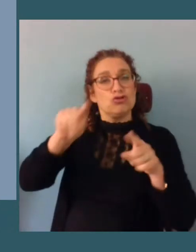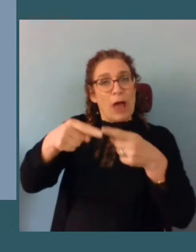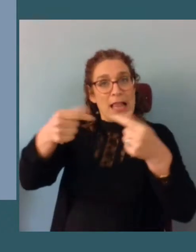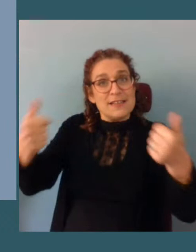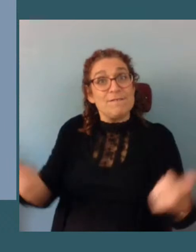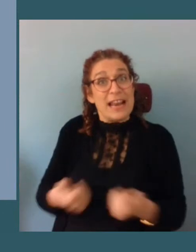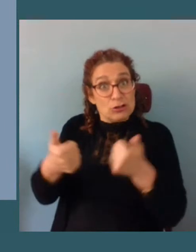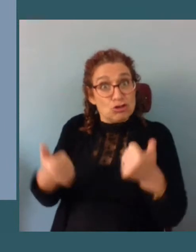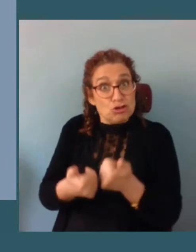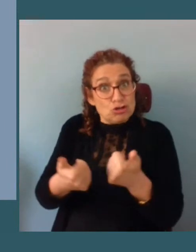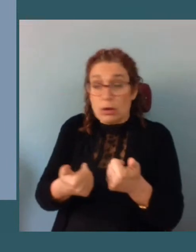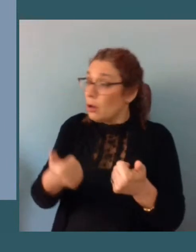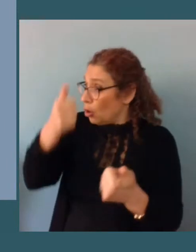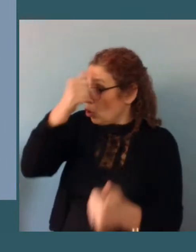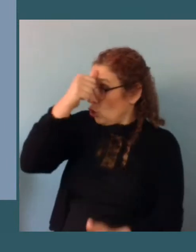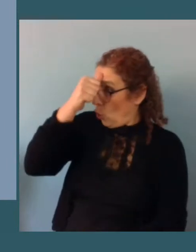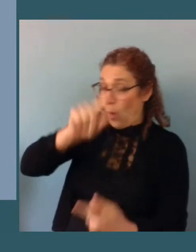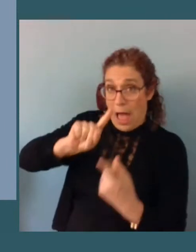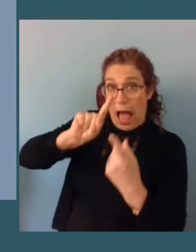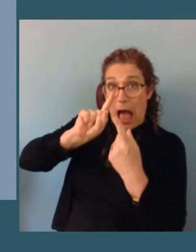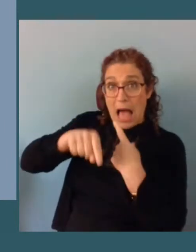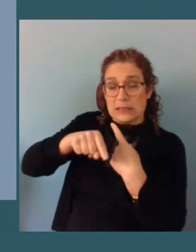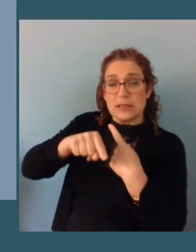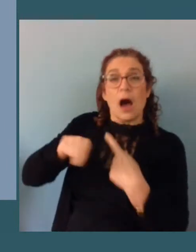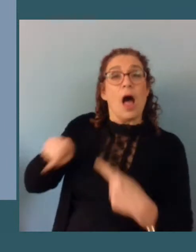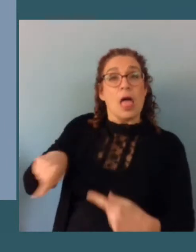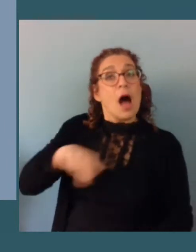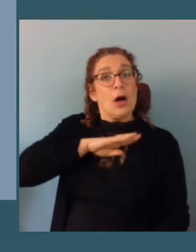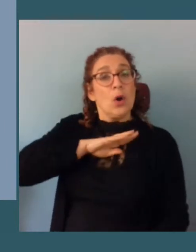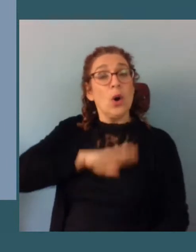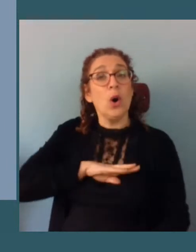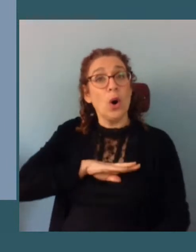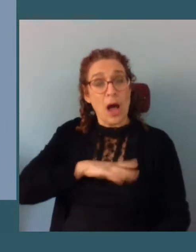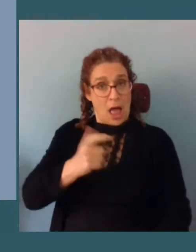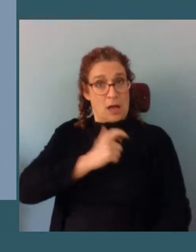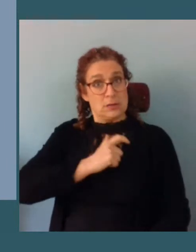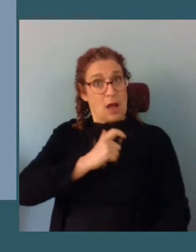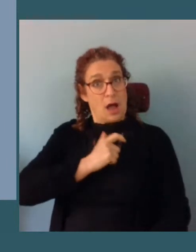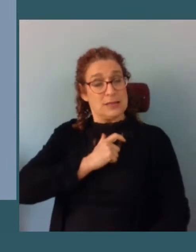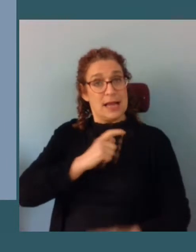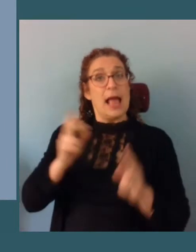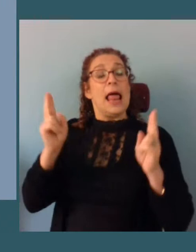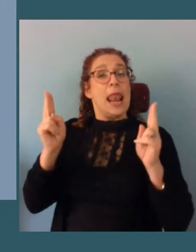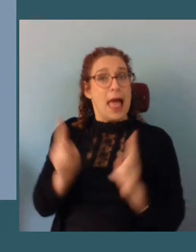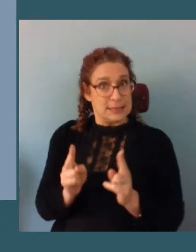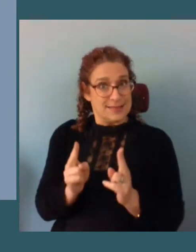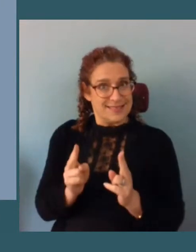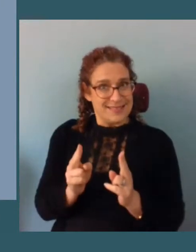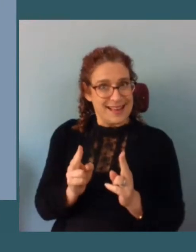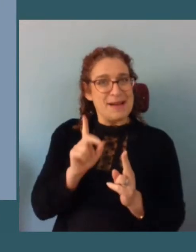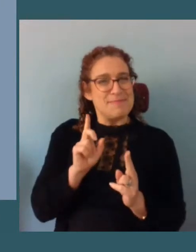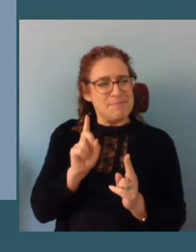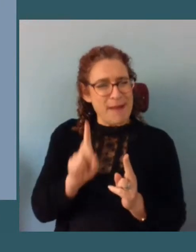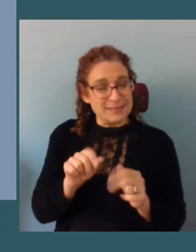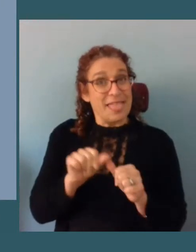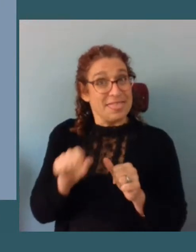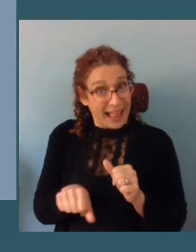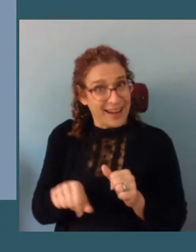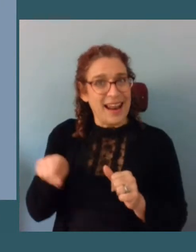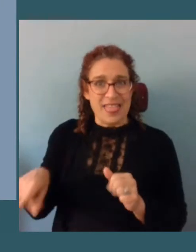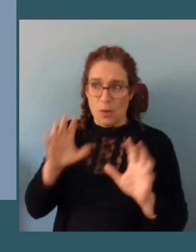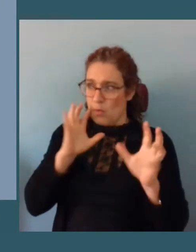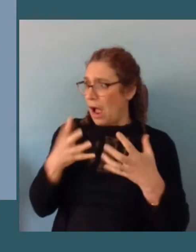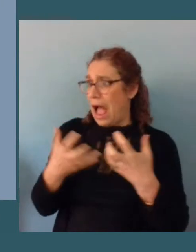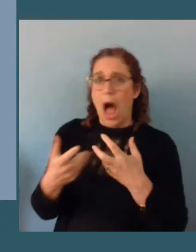certainty of knowing what the allergy is, but then obviously the uncertainty of how to manage that can kick in. We